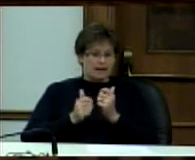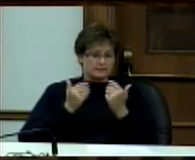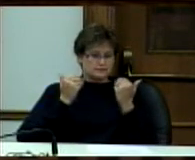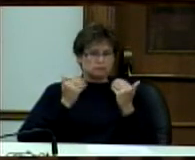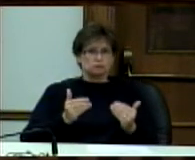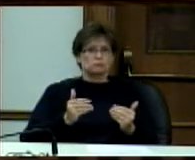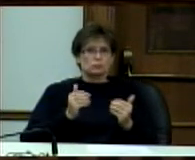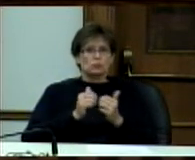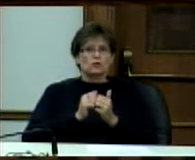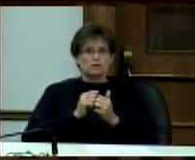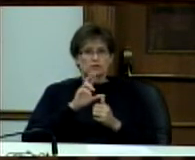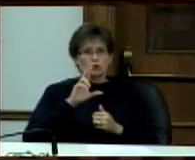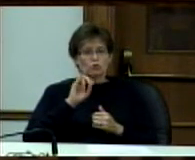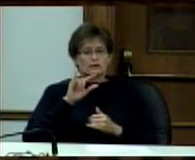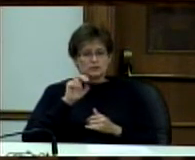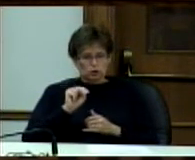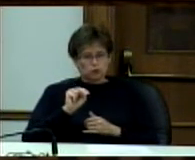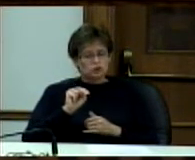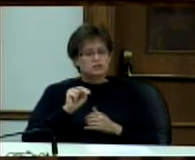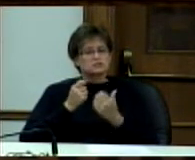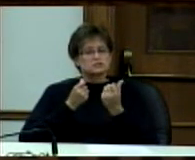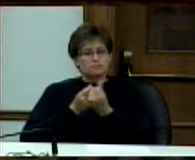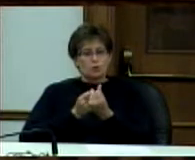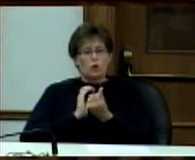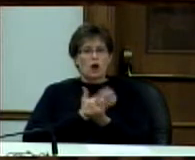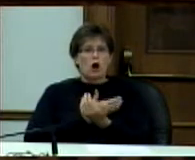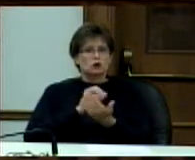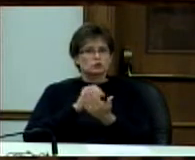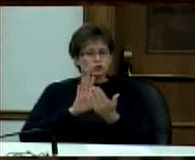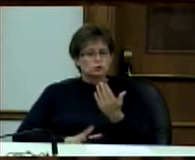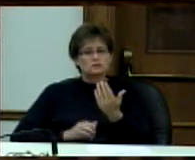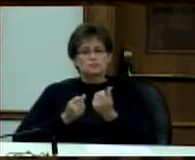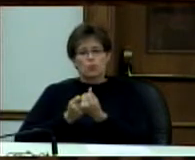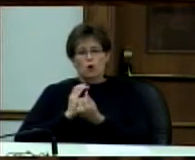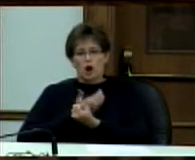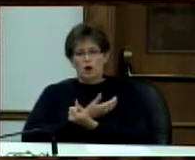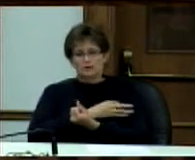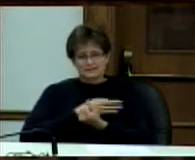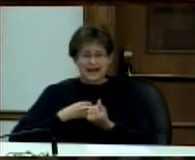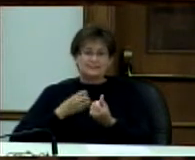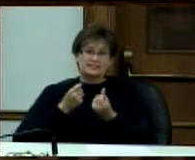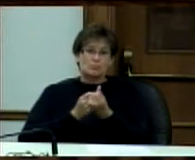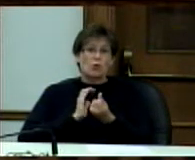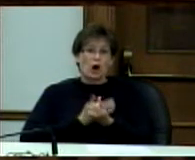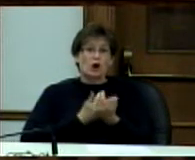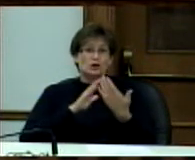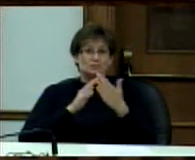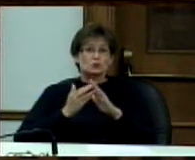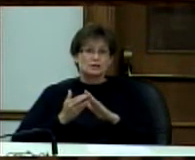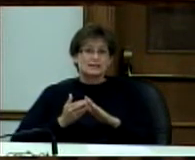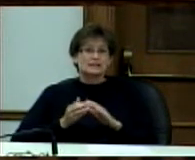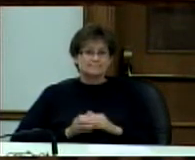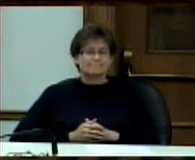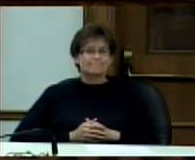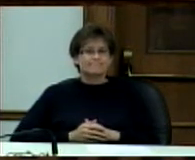pass this resolution, to support our students and our staff and our community in this way.